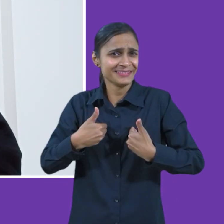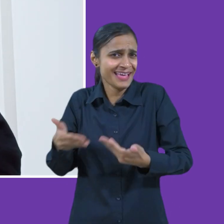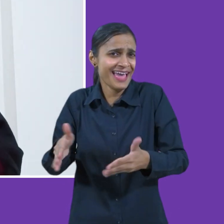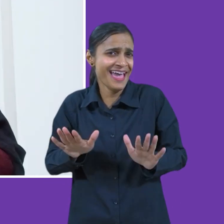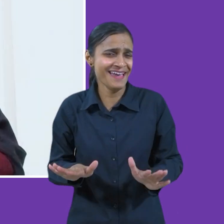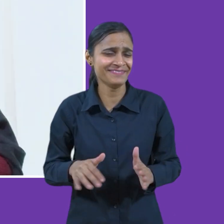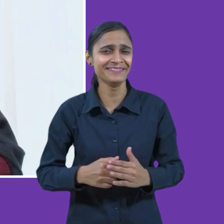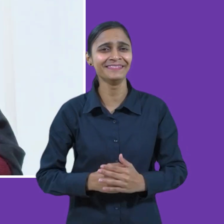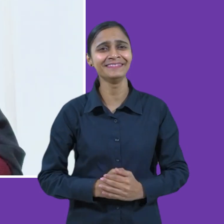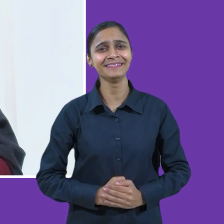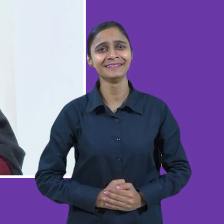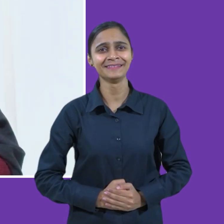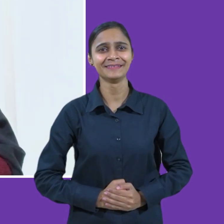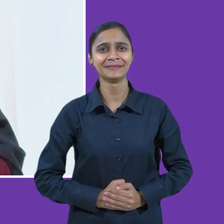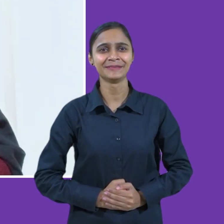this up.